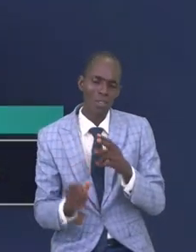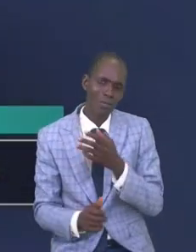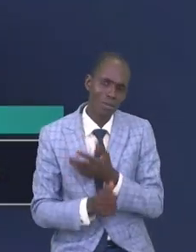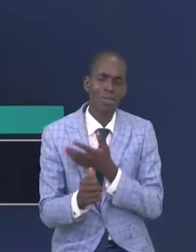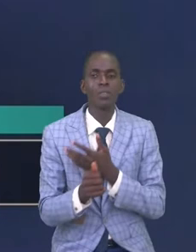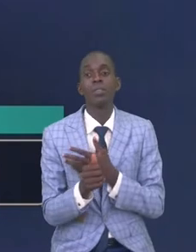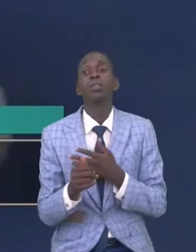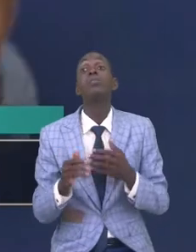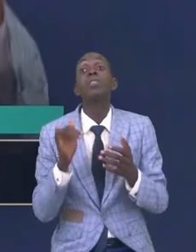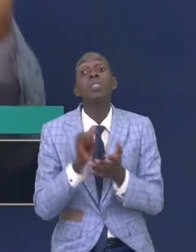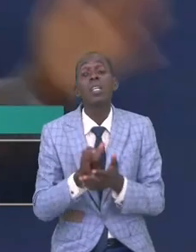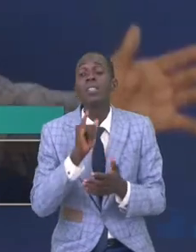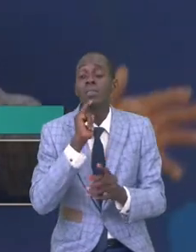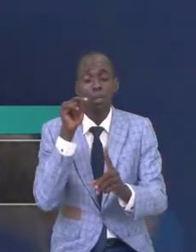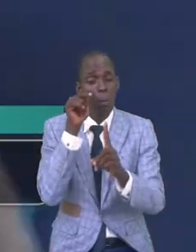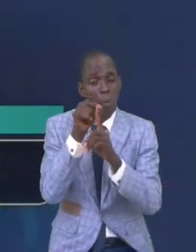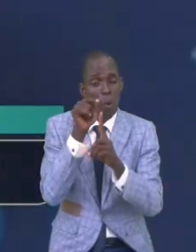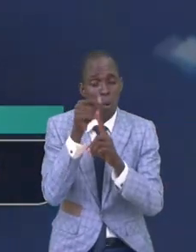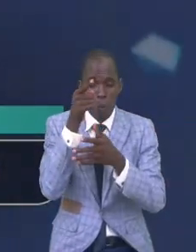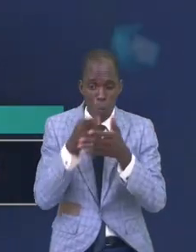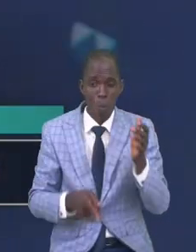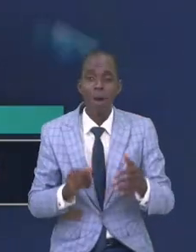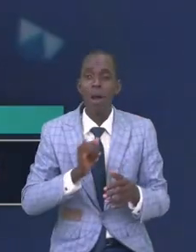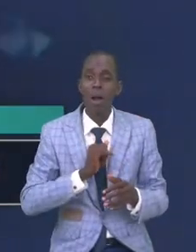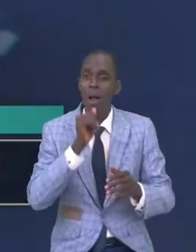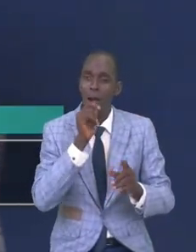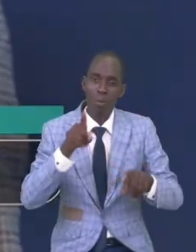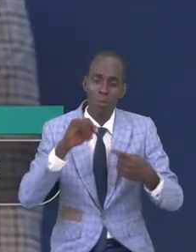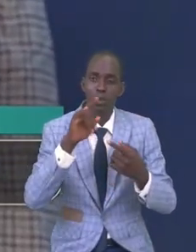That's exactly what I am going to do. T,